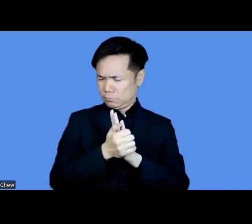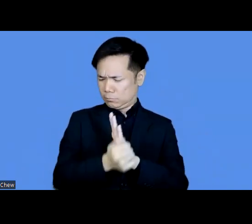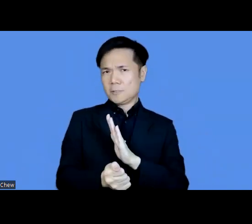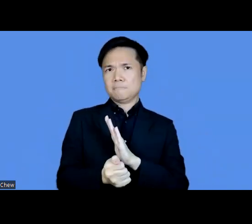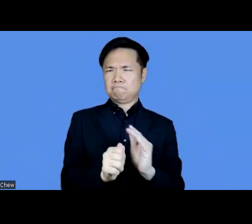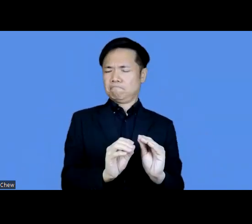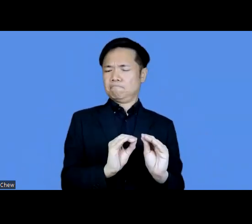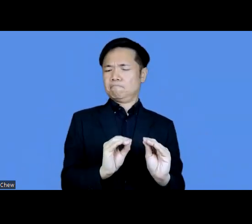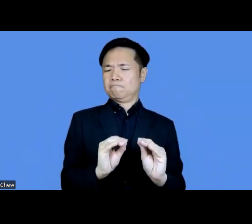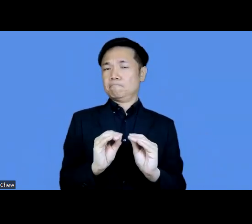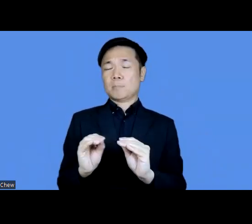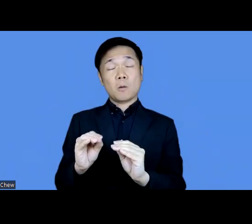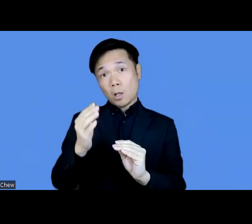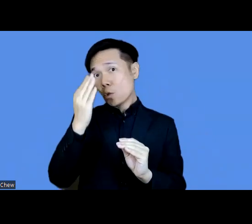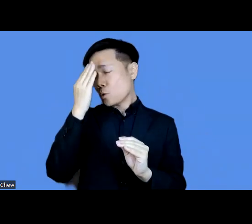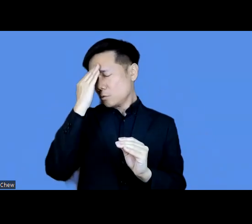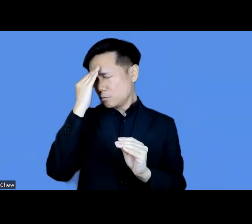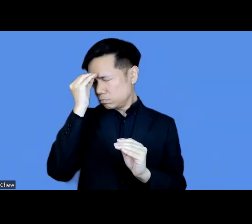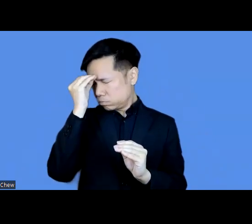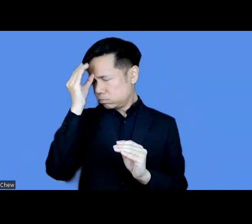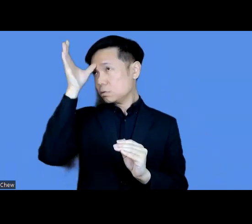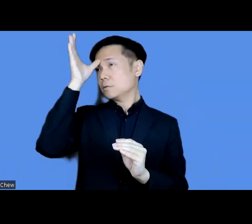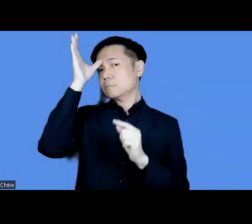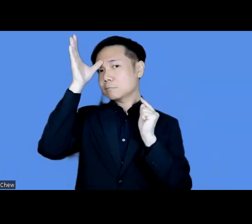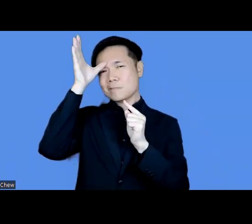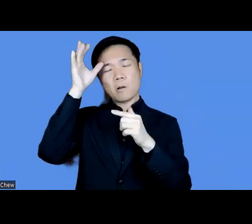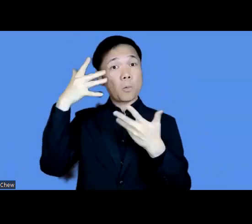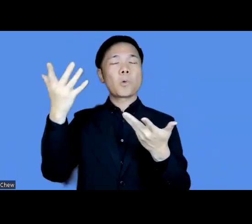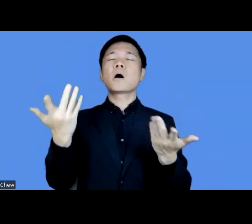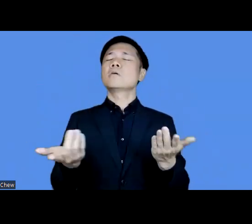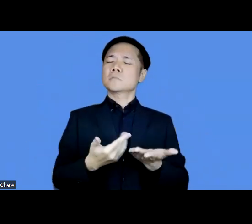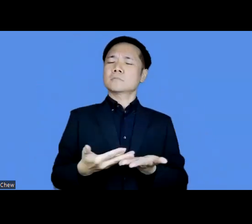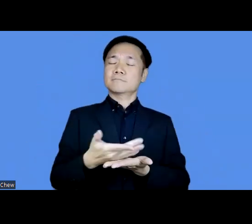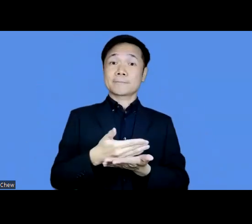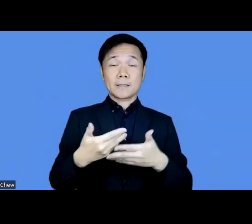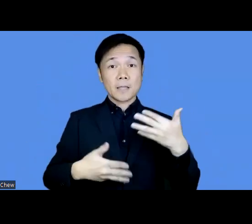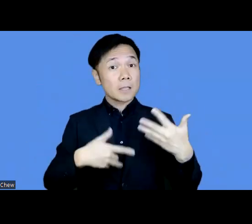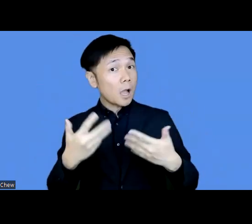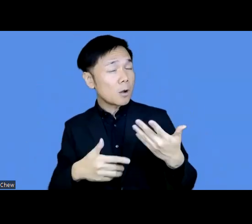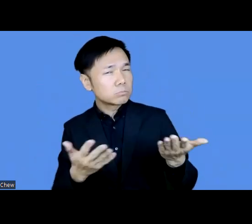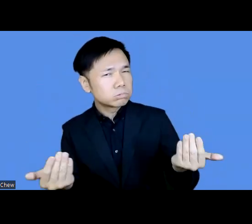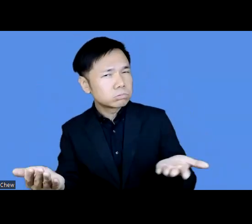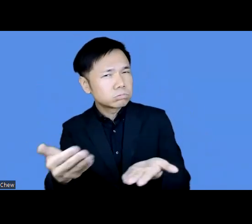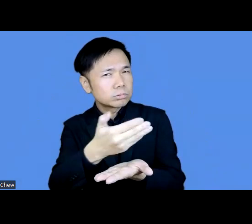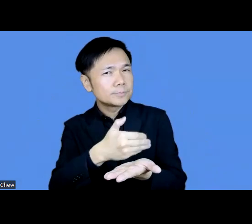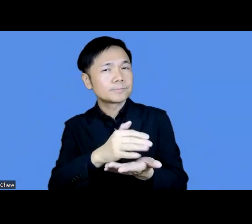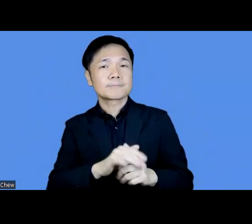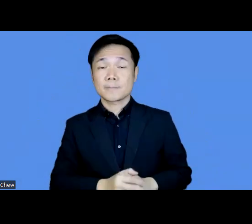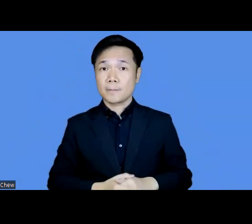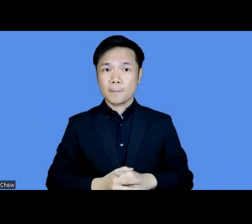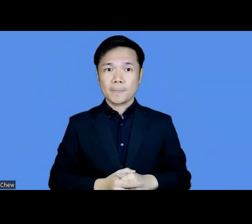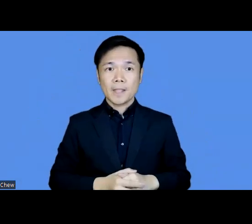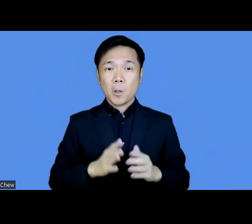to collect, analyze, and push for more data regarding persons with disabilities. But for that, we need a